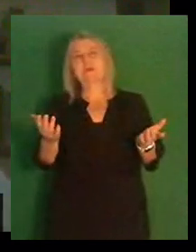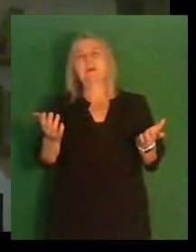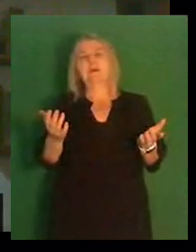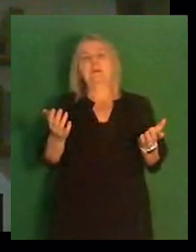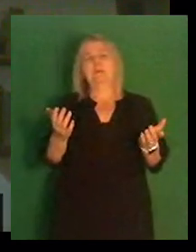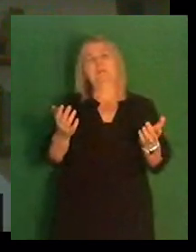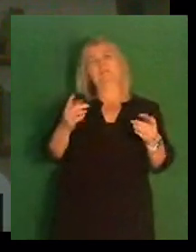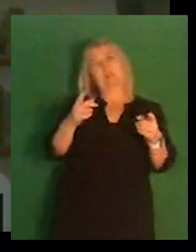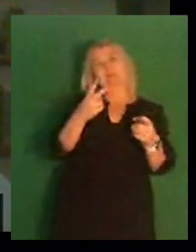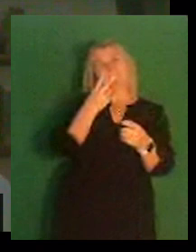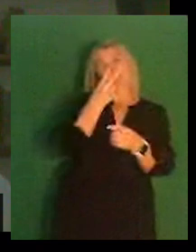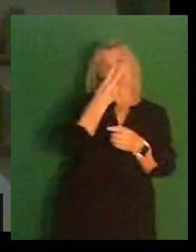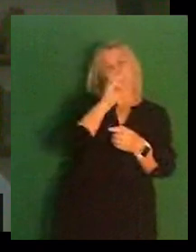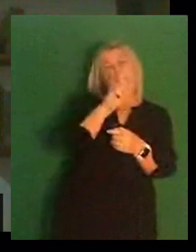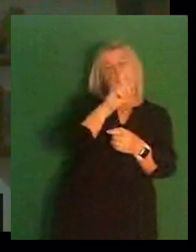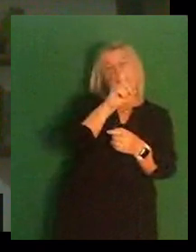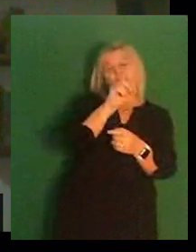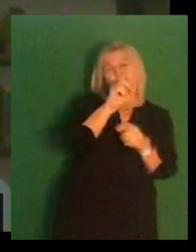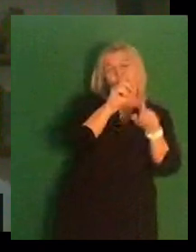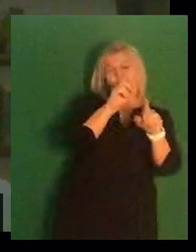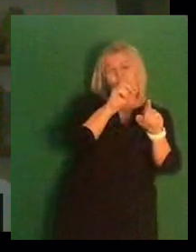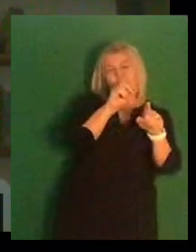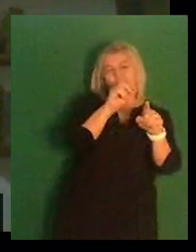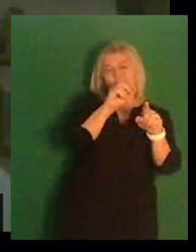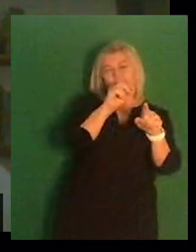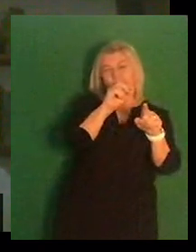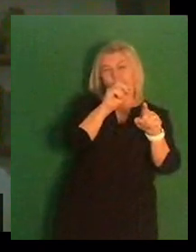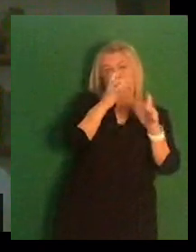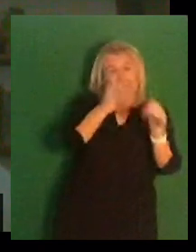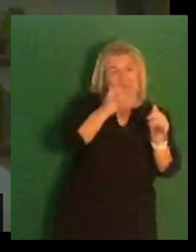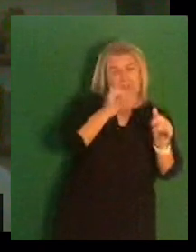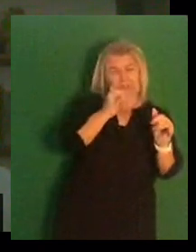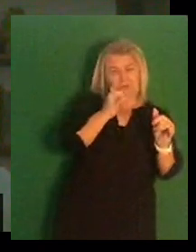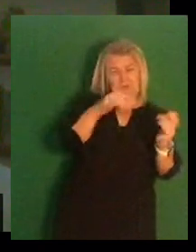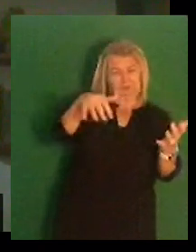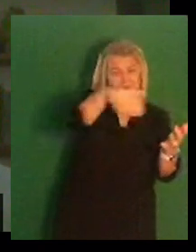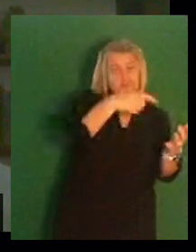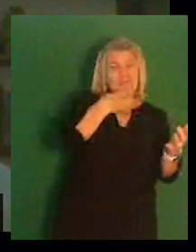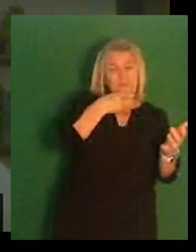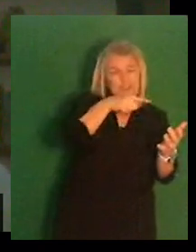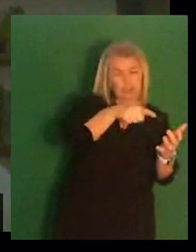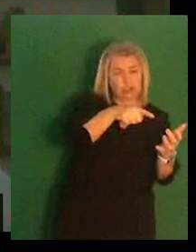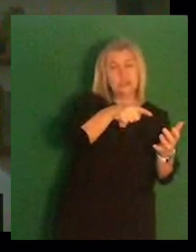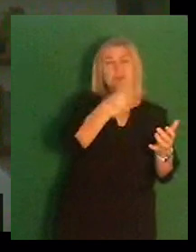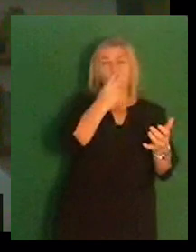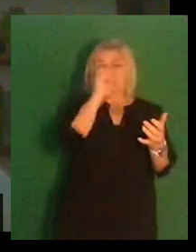2011 consensus, we have something like 10% of our population with fixed line internet access,